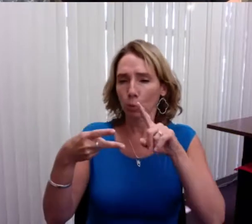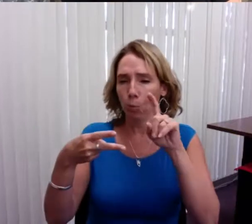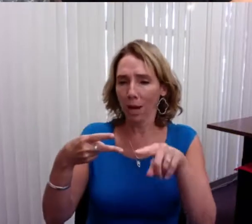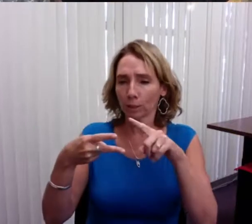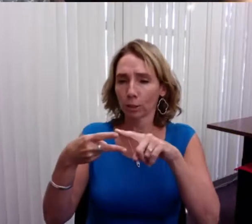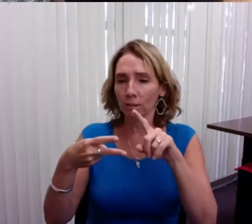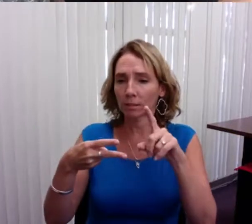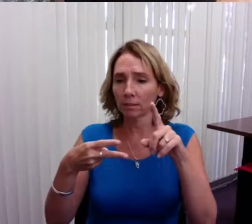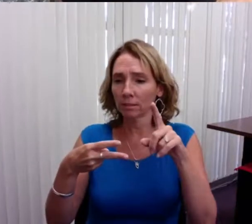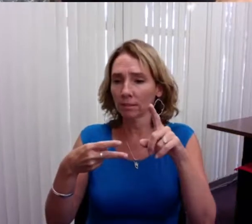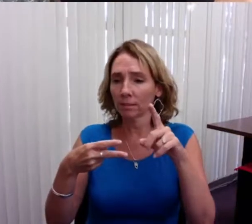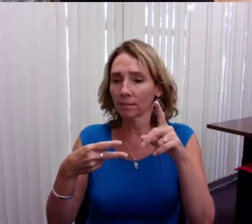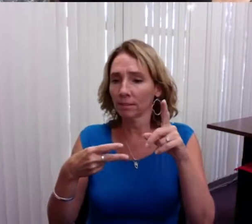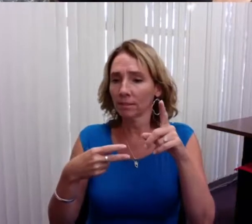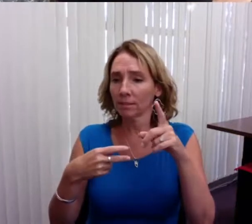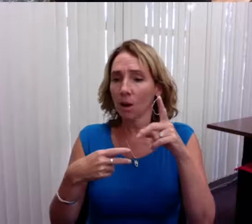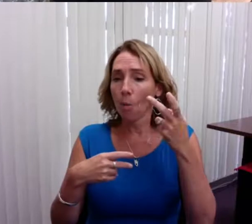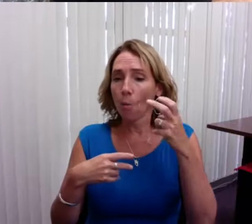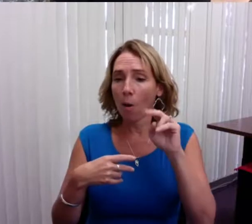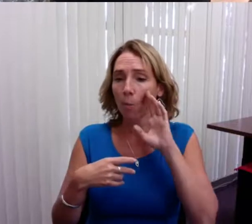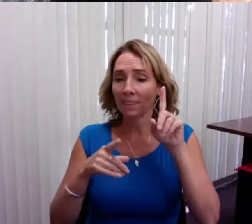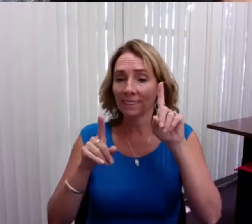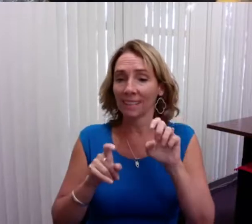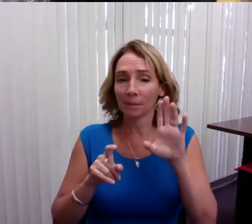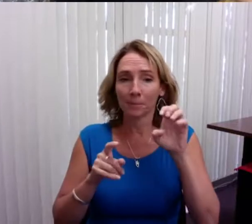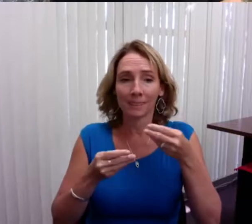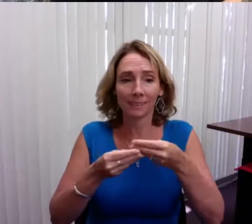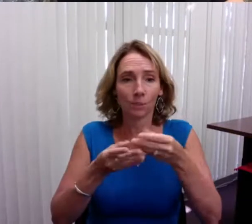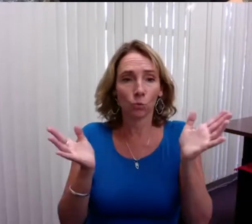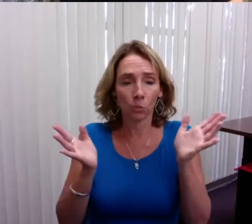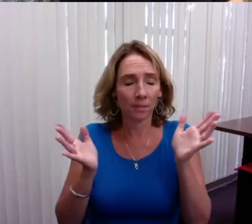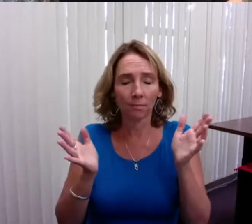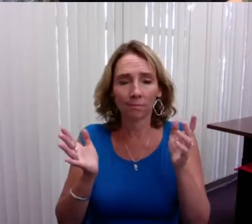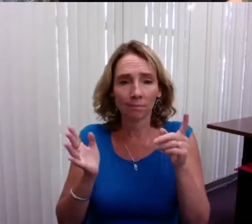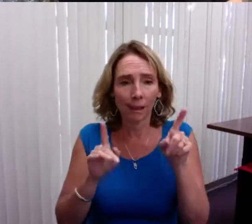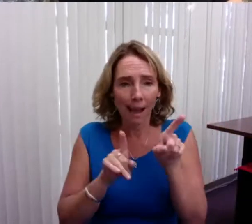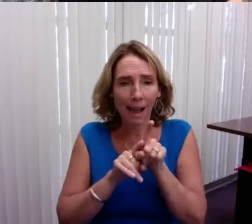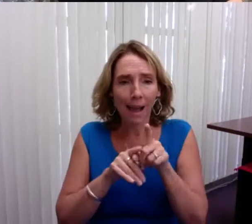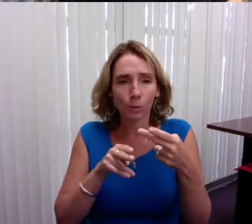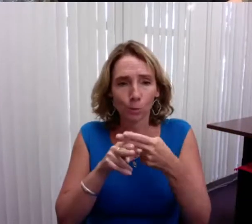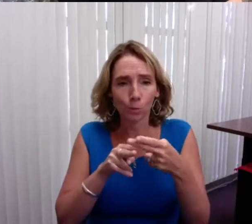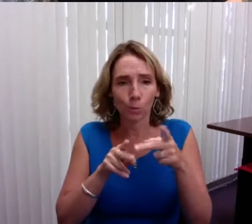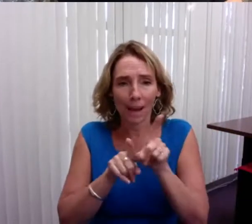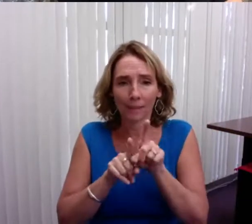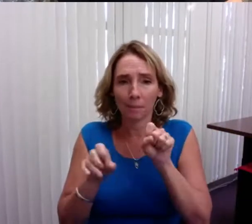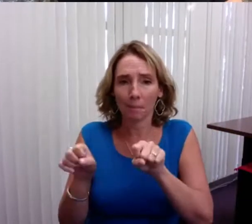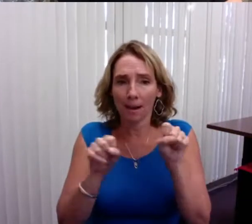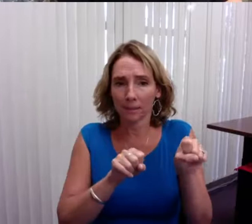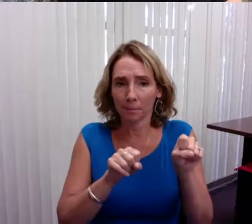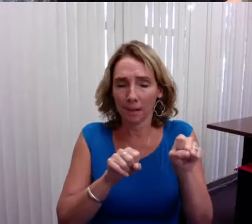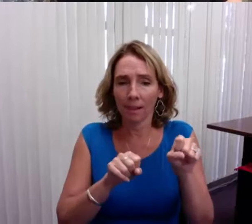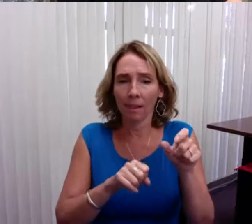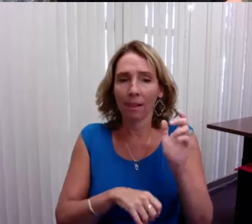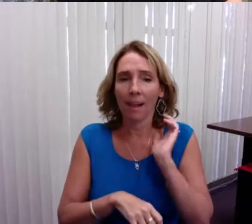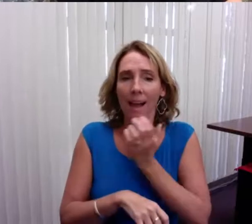Great, thank you. 2 questions. When will the test be distributed? As